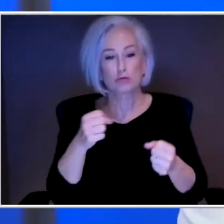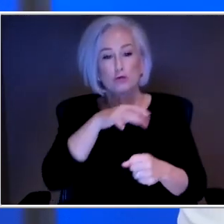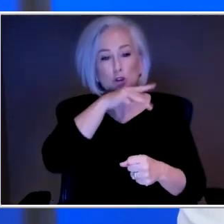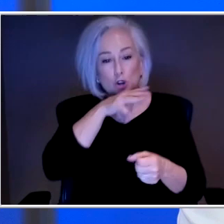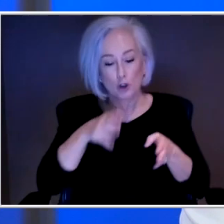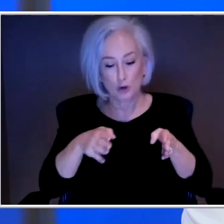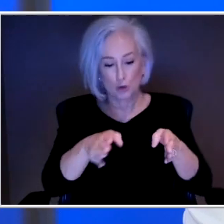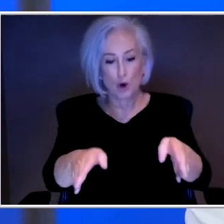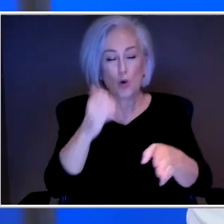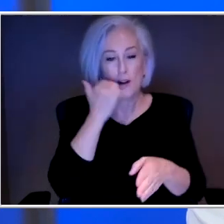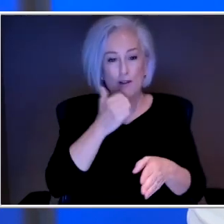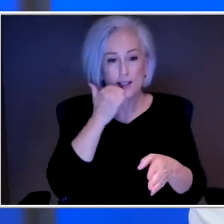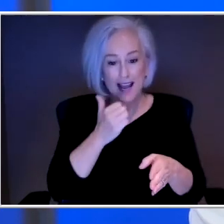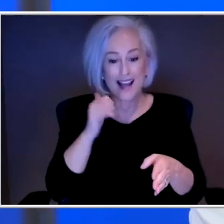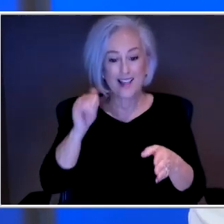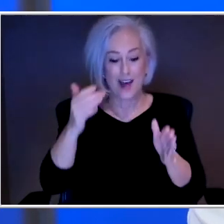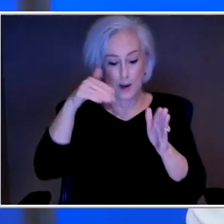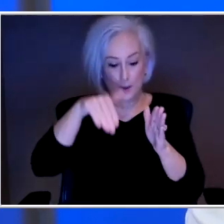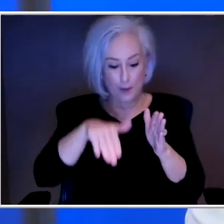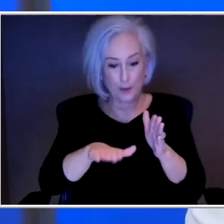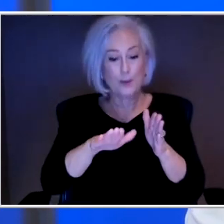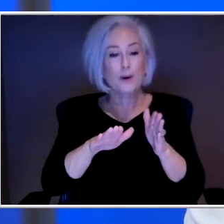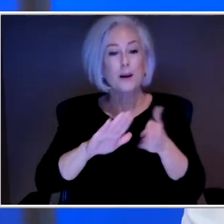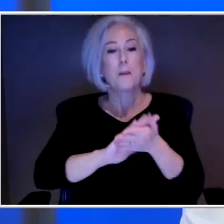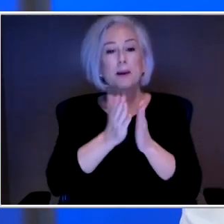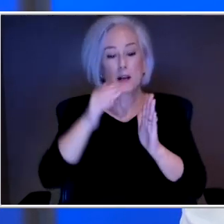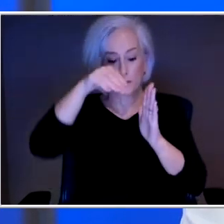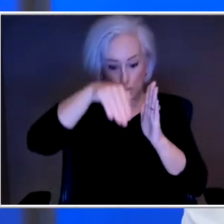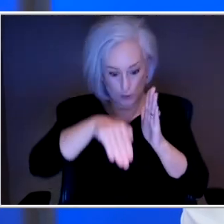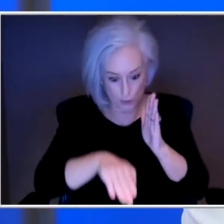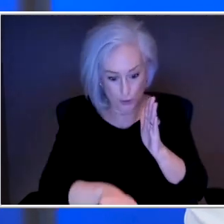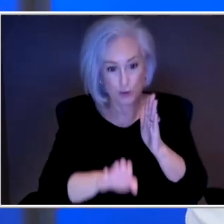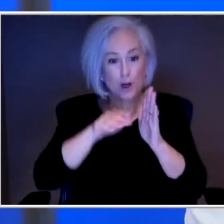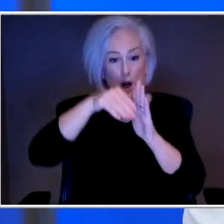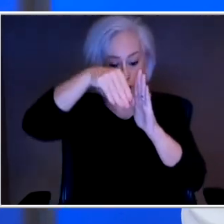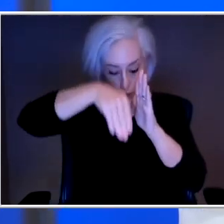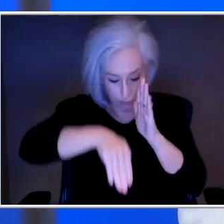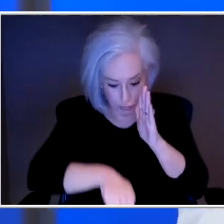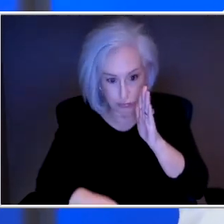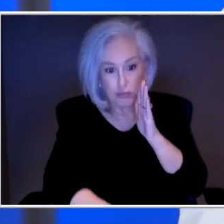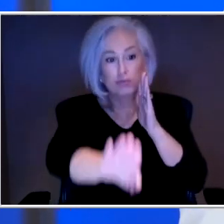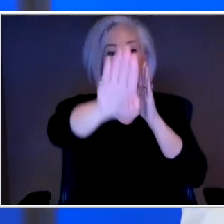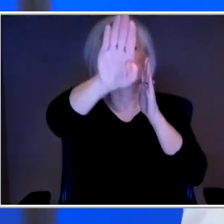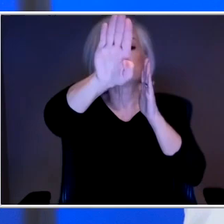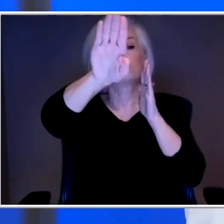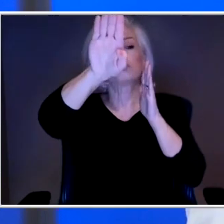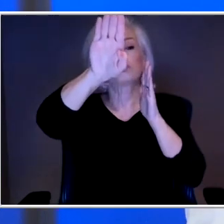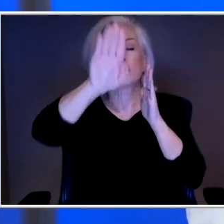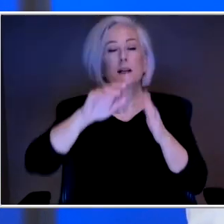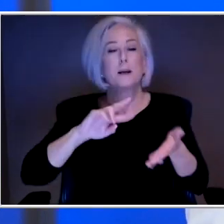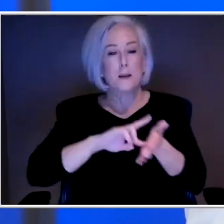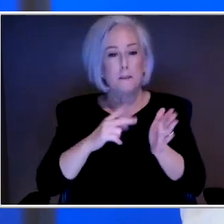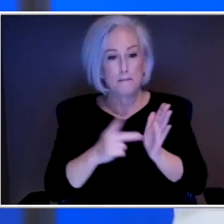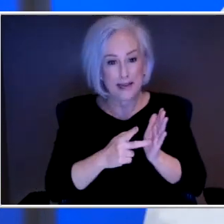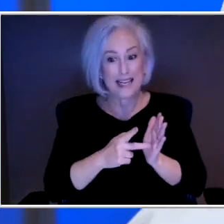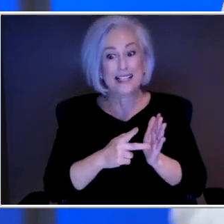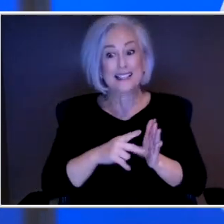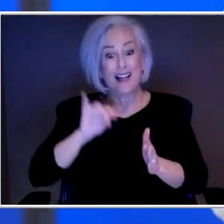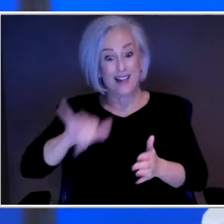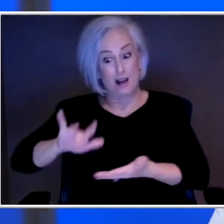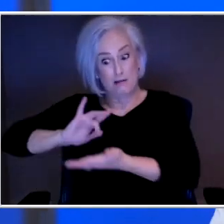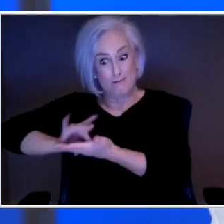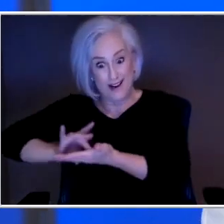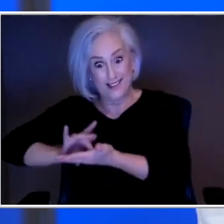psychedelics do is they basically, it's like taking a road grader. They kind of smooth out those ruts, or they turn on other neuronal areas of the brain and basically allow